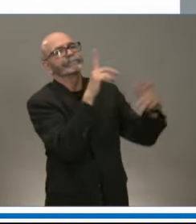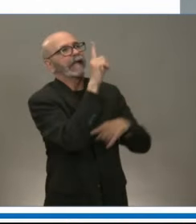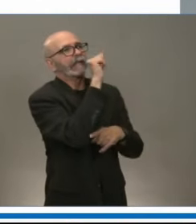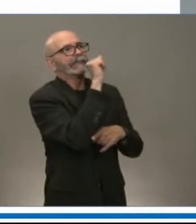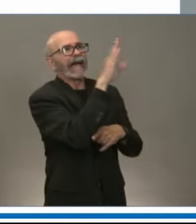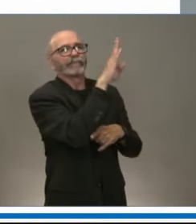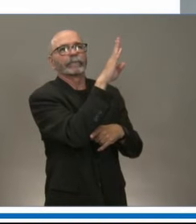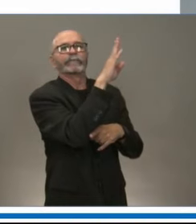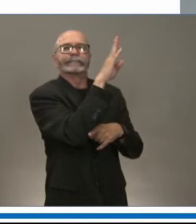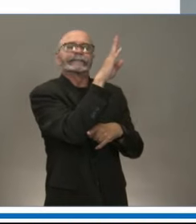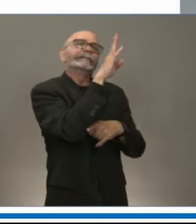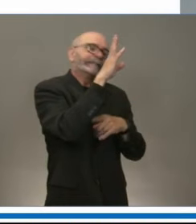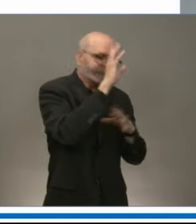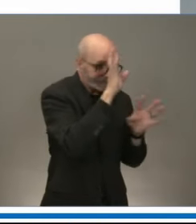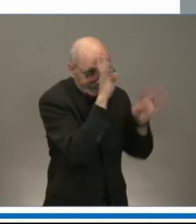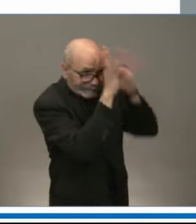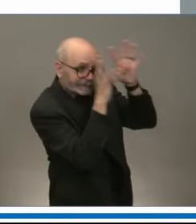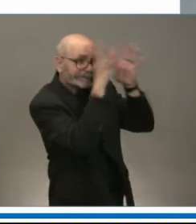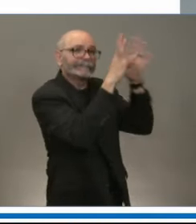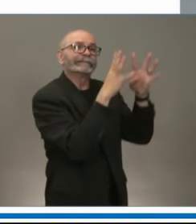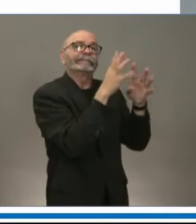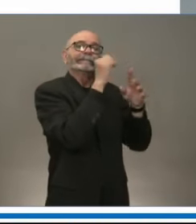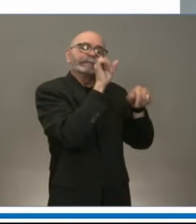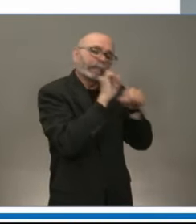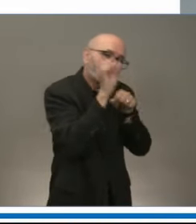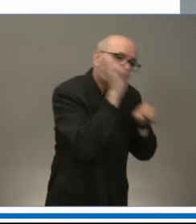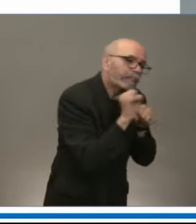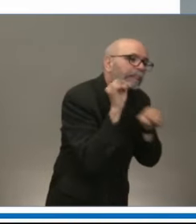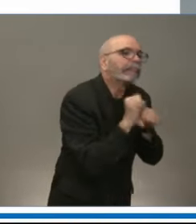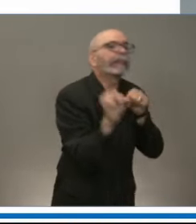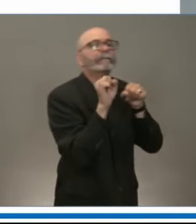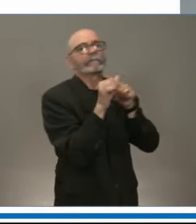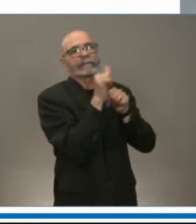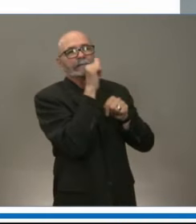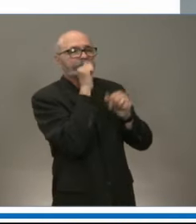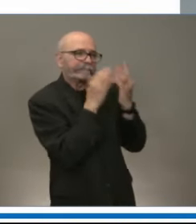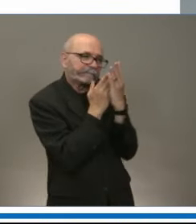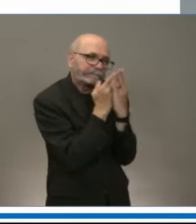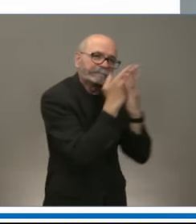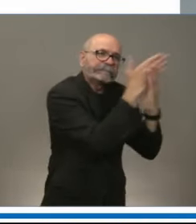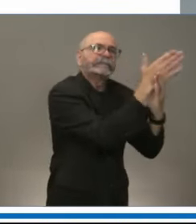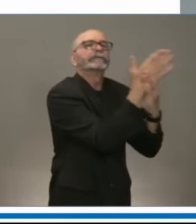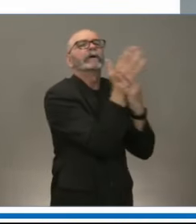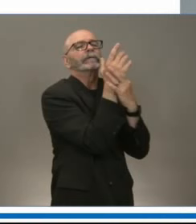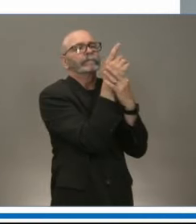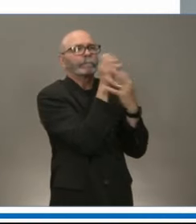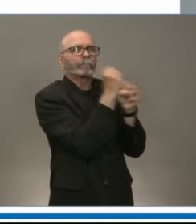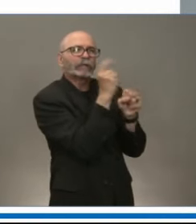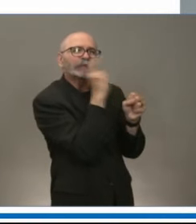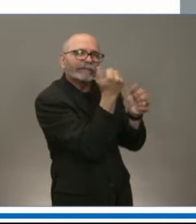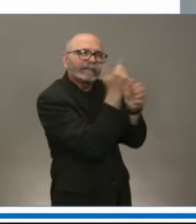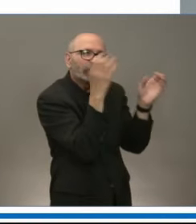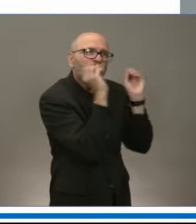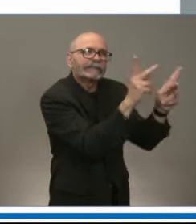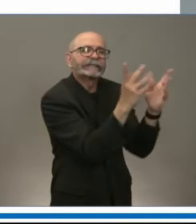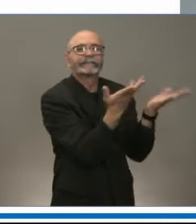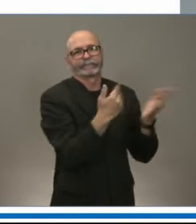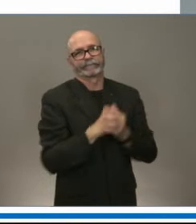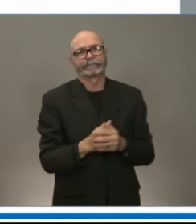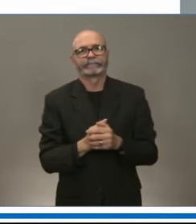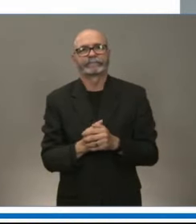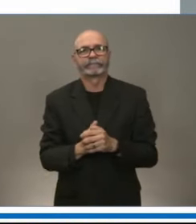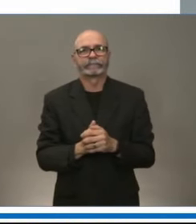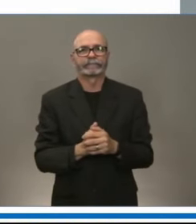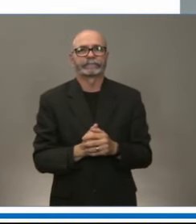creativity and hard work to make sure we have the lab capacity necessary. I was asked yesterday to provide an update